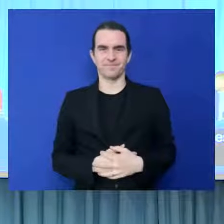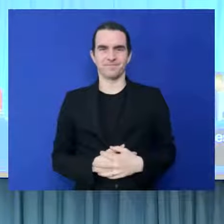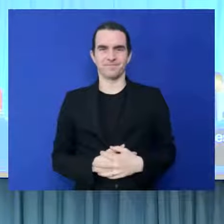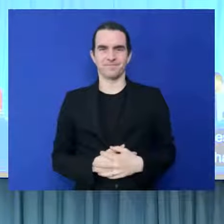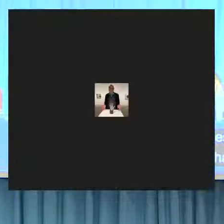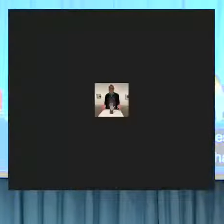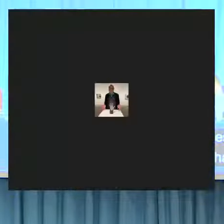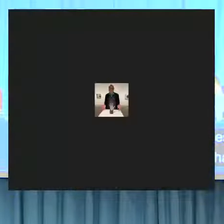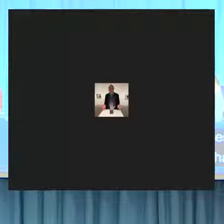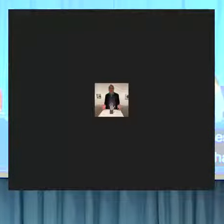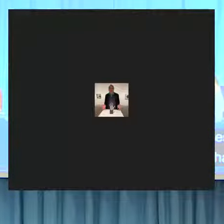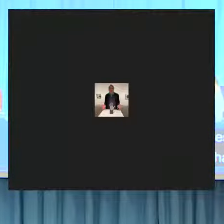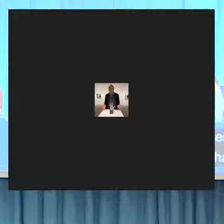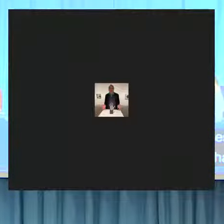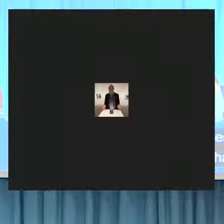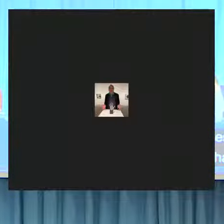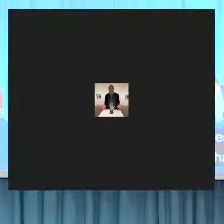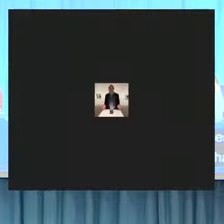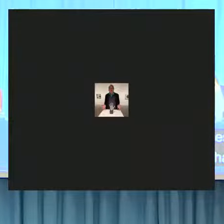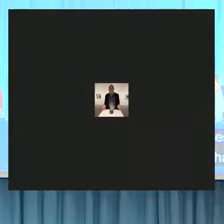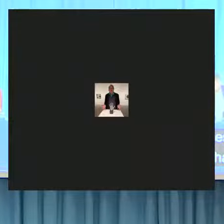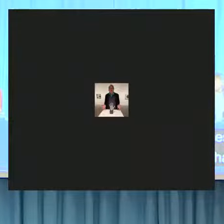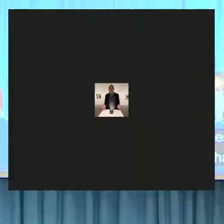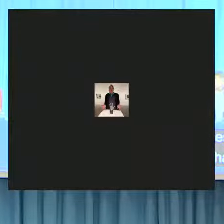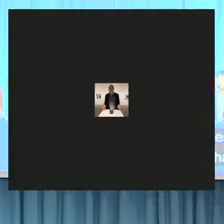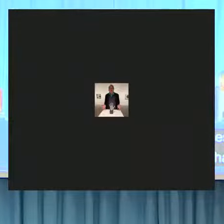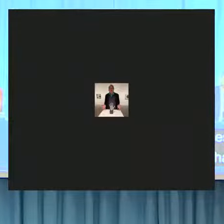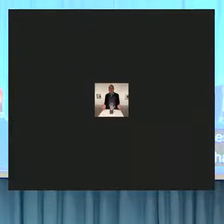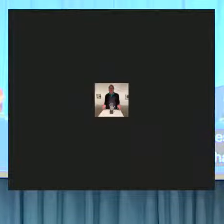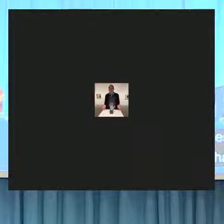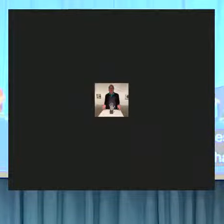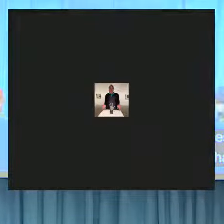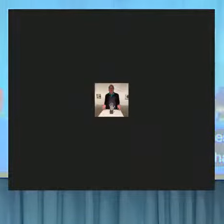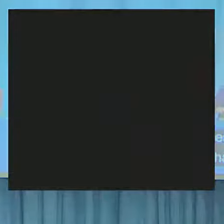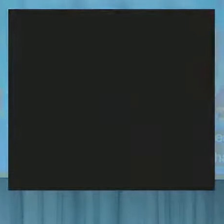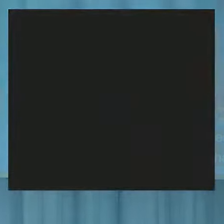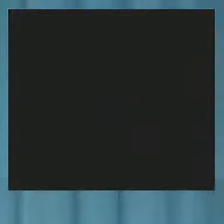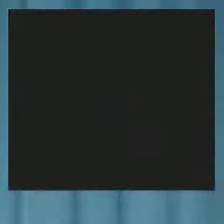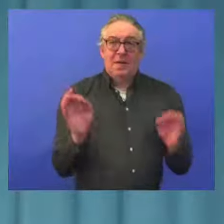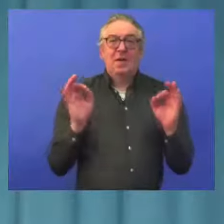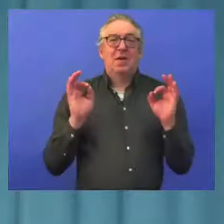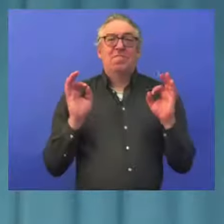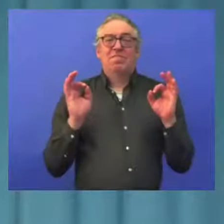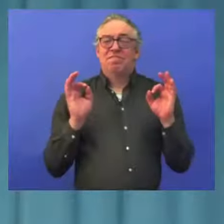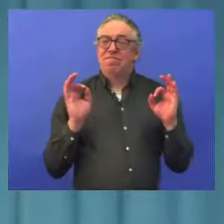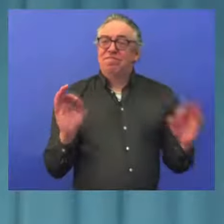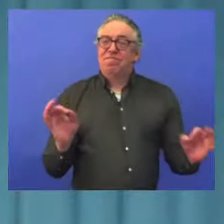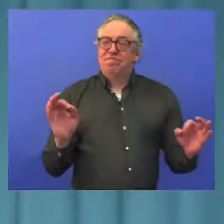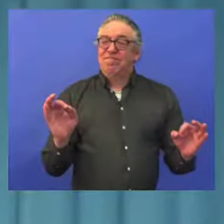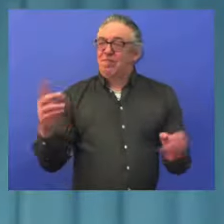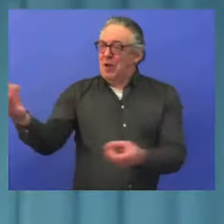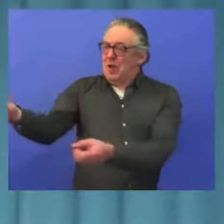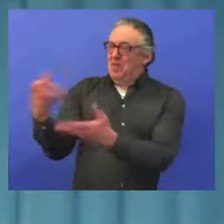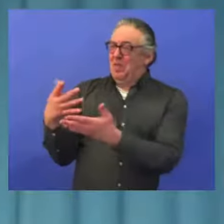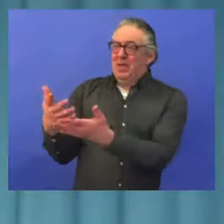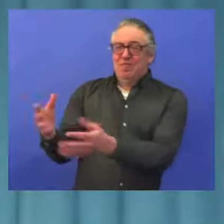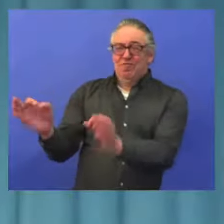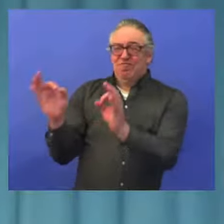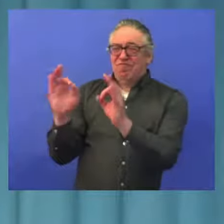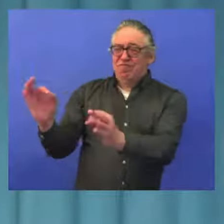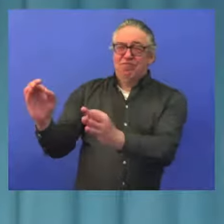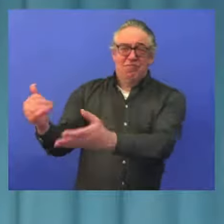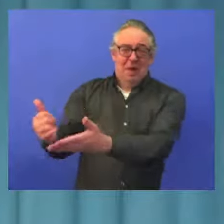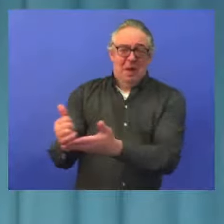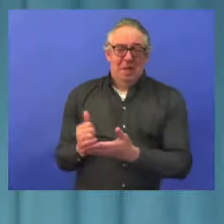on, more information is always better. Like, this is a good example. Fiona showed like how many details